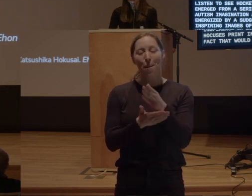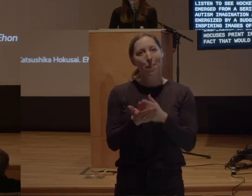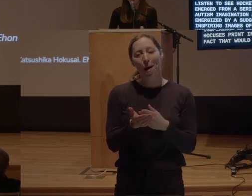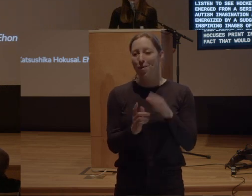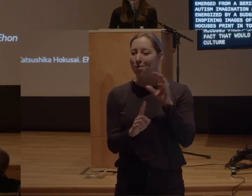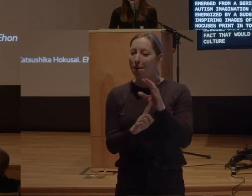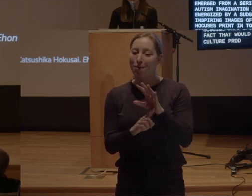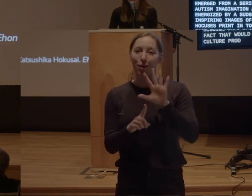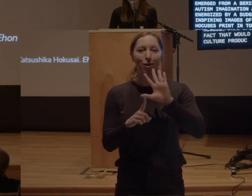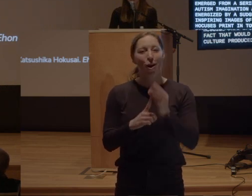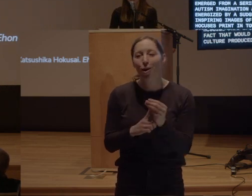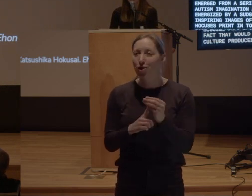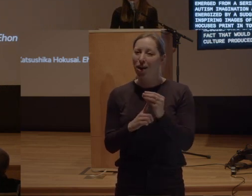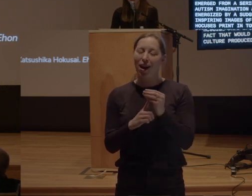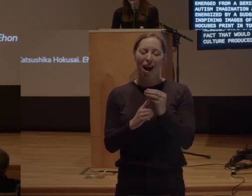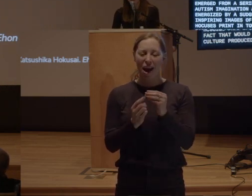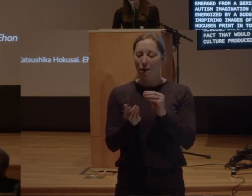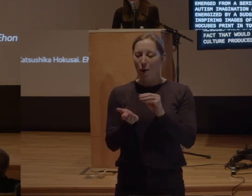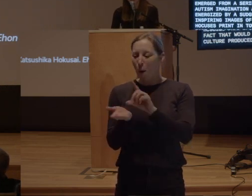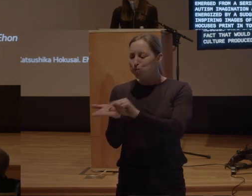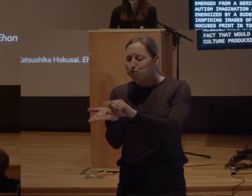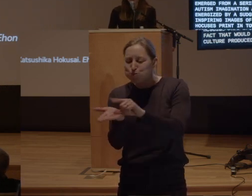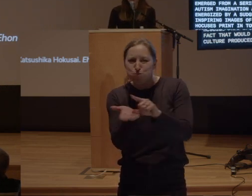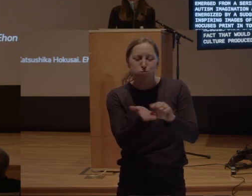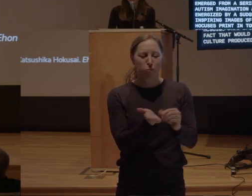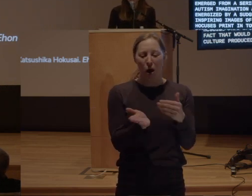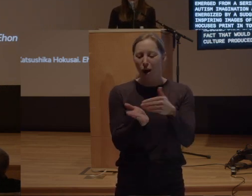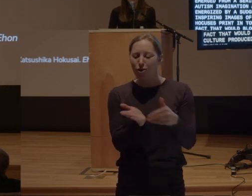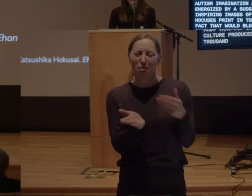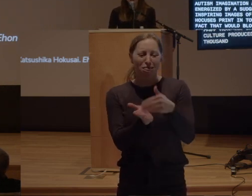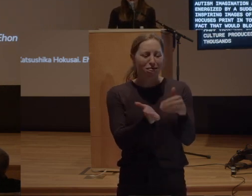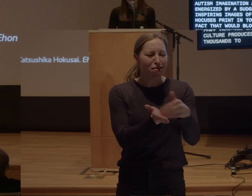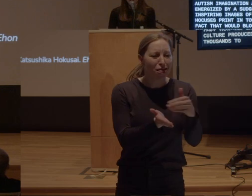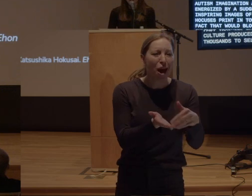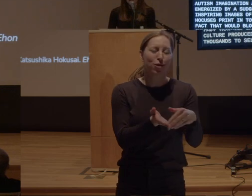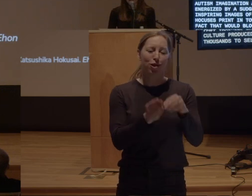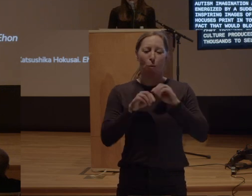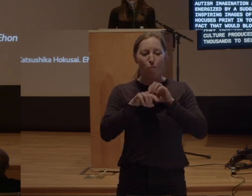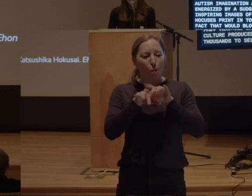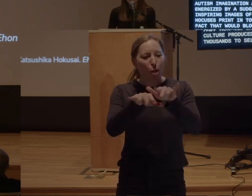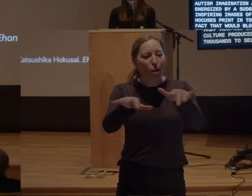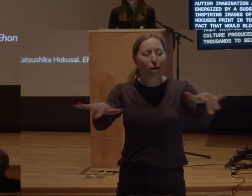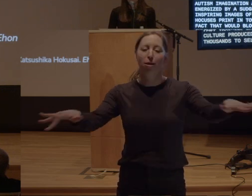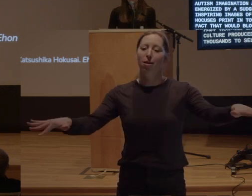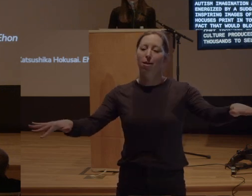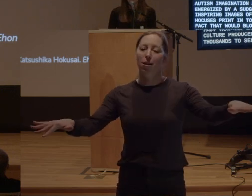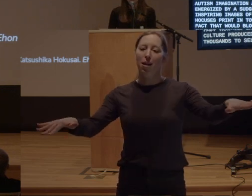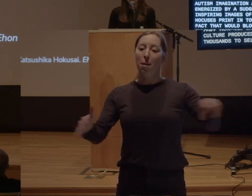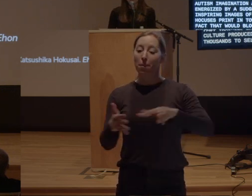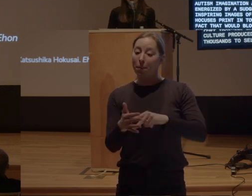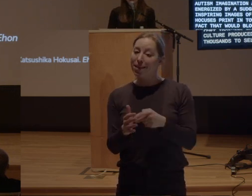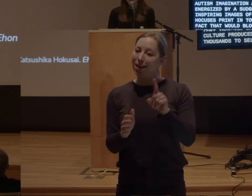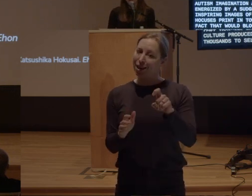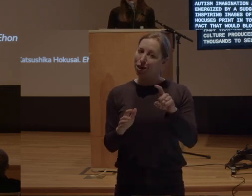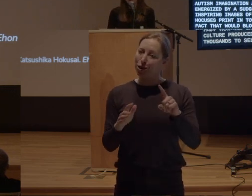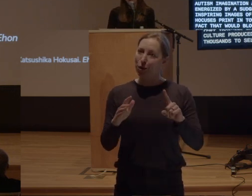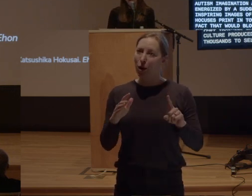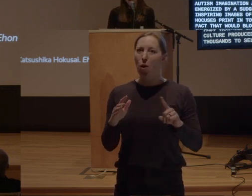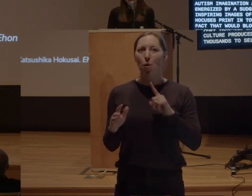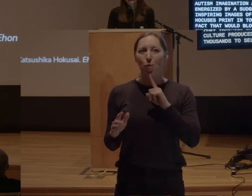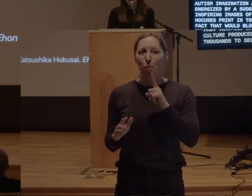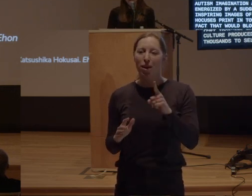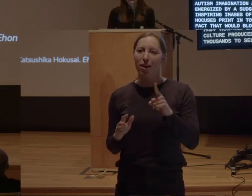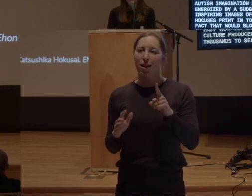produced in the hundreds or even the thousands to sell on a competitive urban market means that they had to appeal to a wide